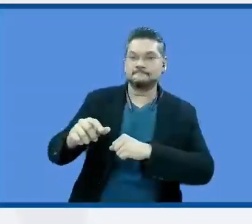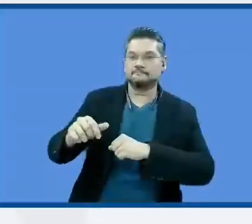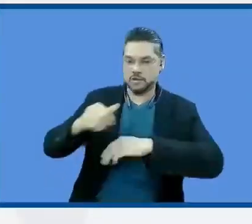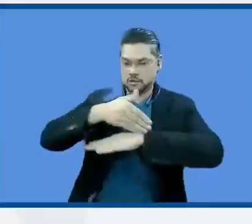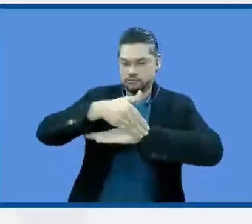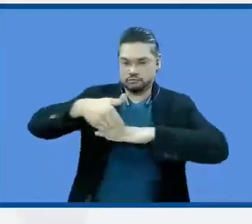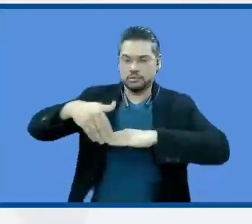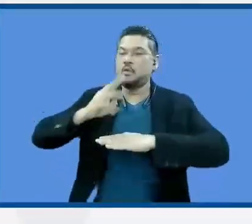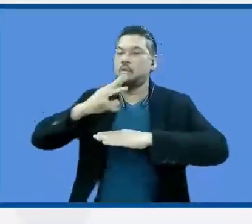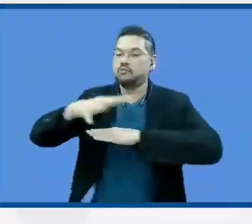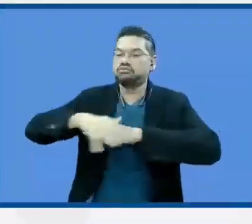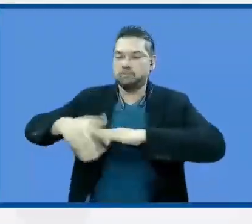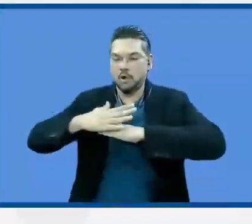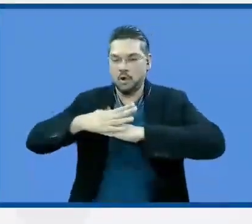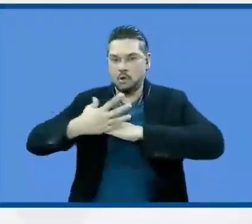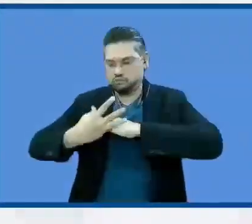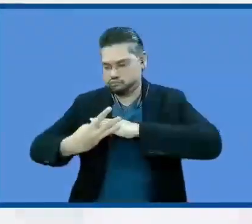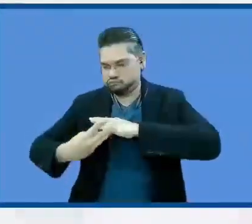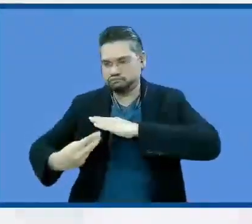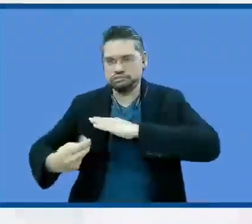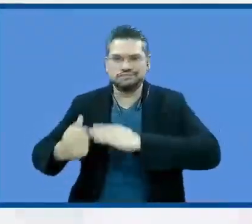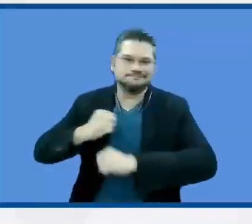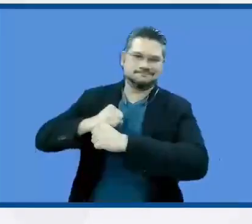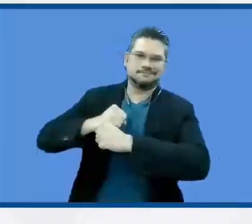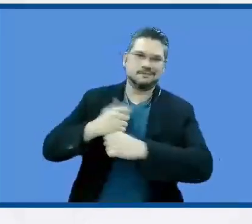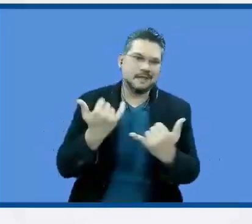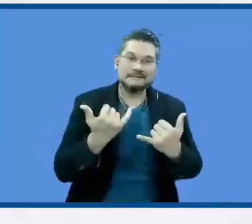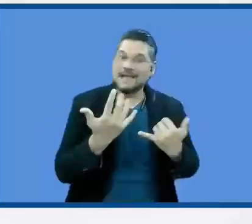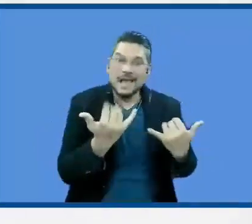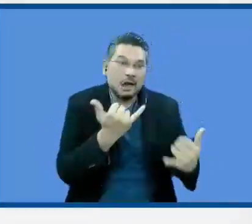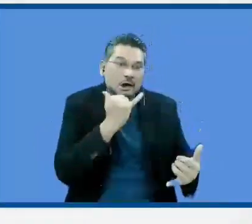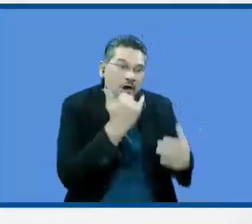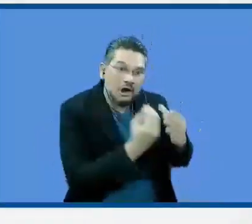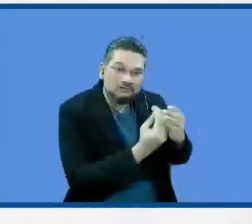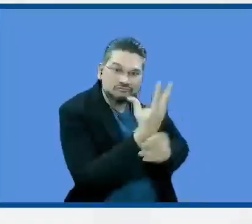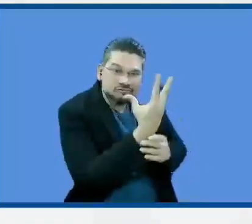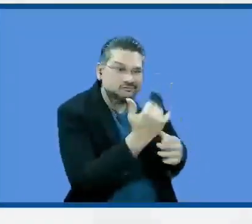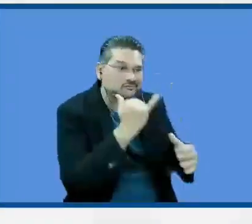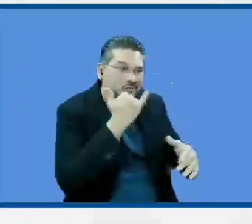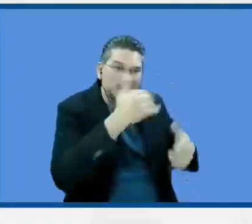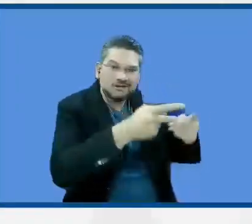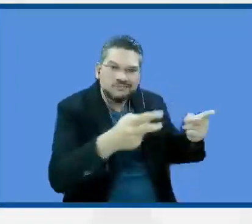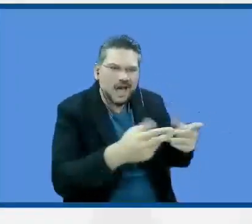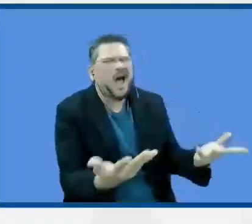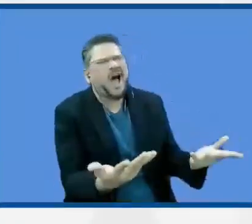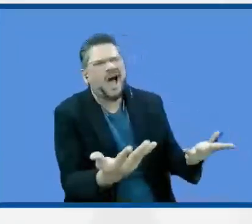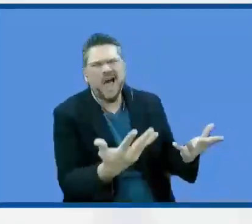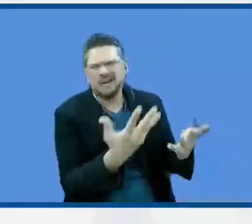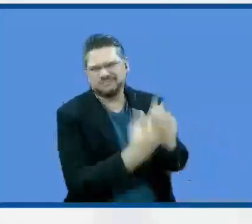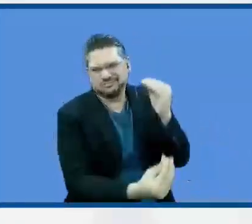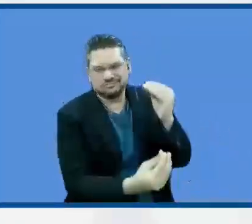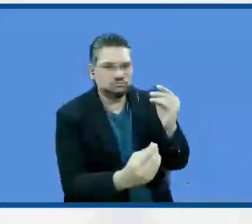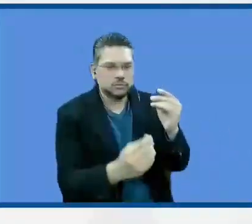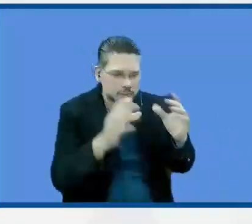on the wrong land, then you're not ahead at all. In addition, they will also improve air and water